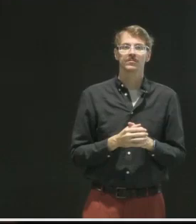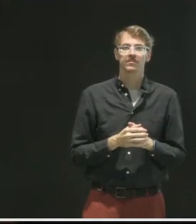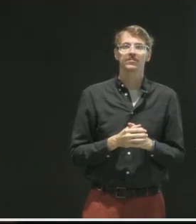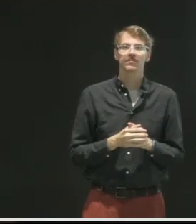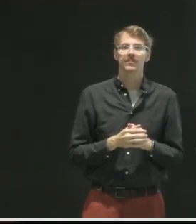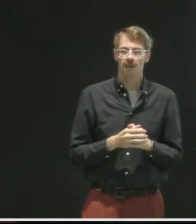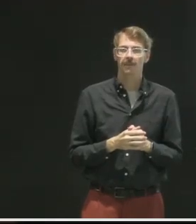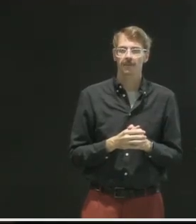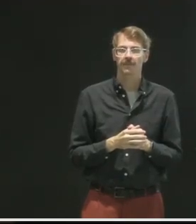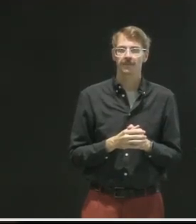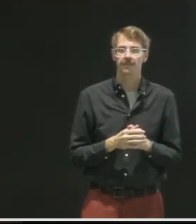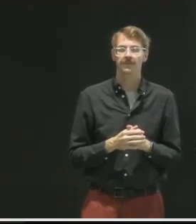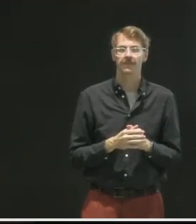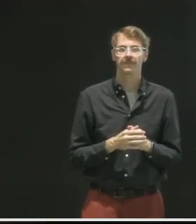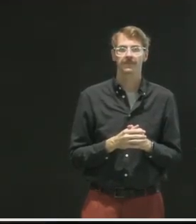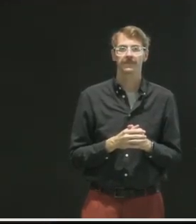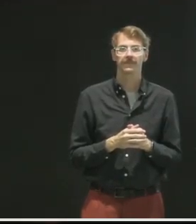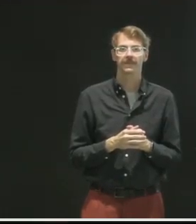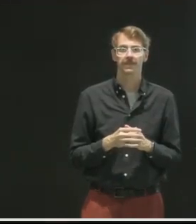yeah,